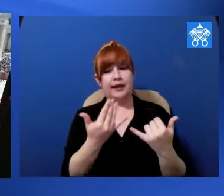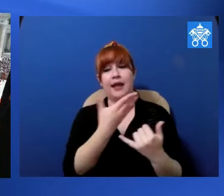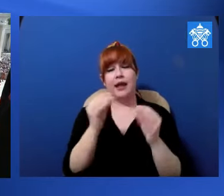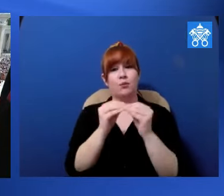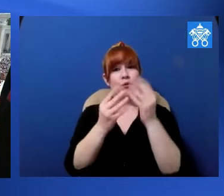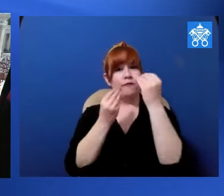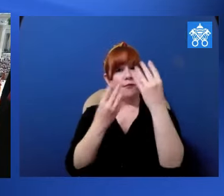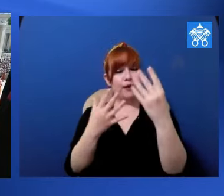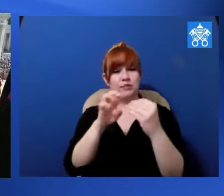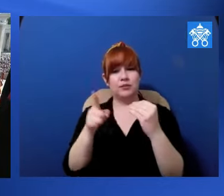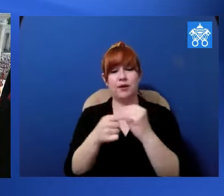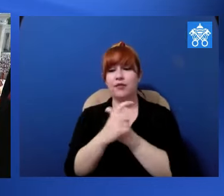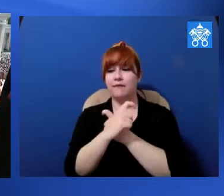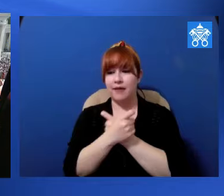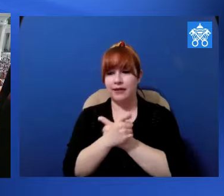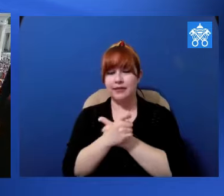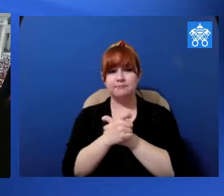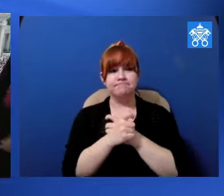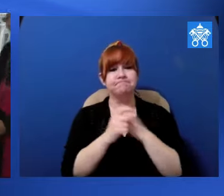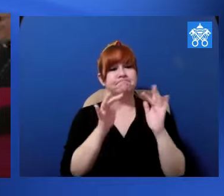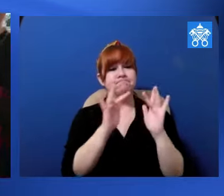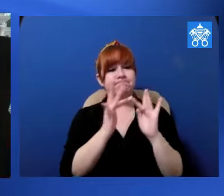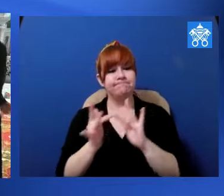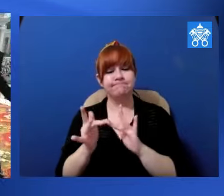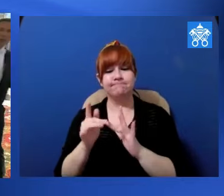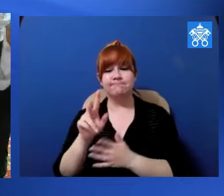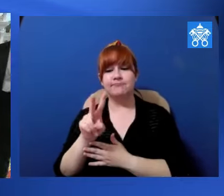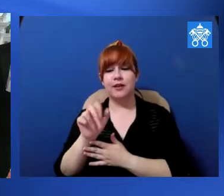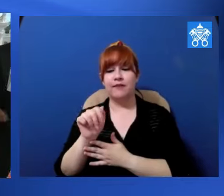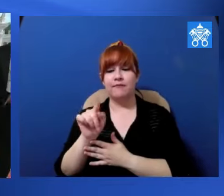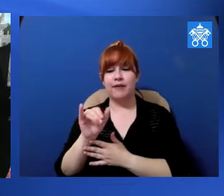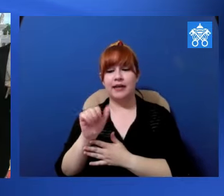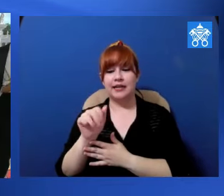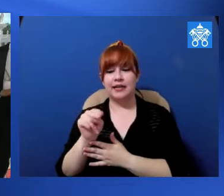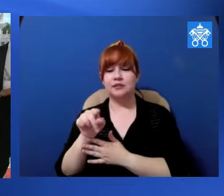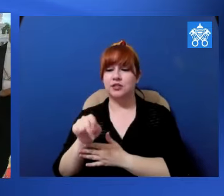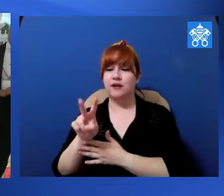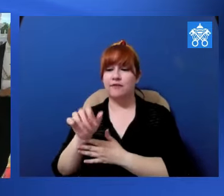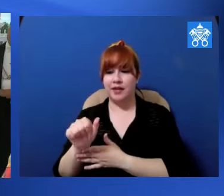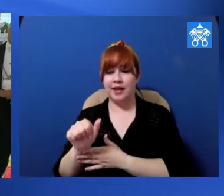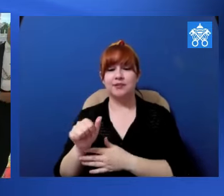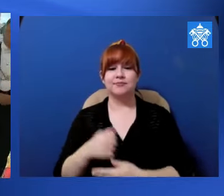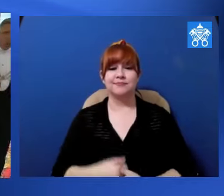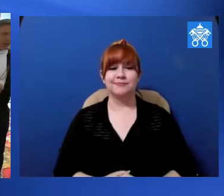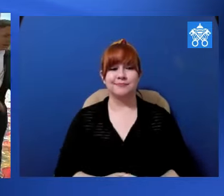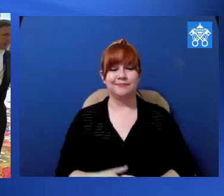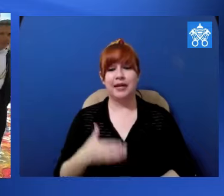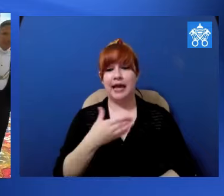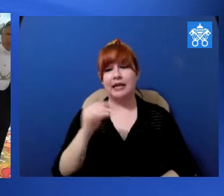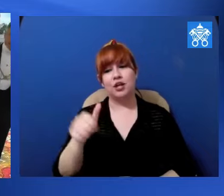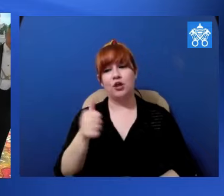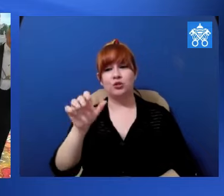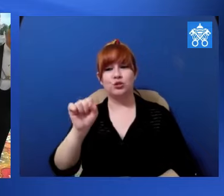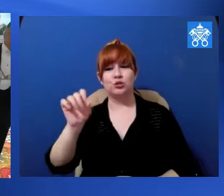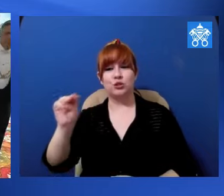as well as other news from the Vatican and around the world, we invite you to visit the Vatican News web portal, as well as our